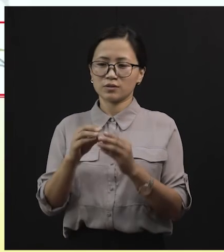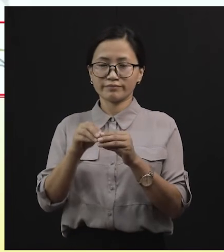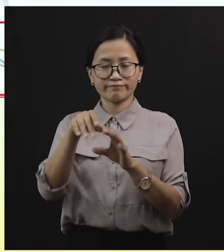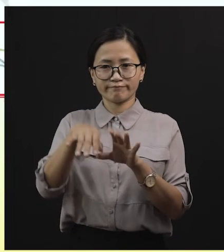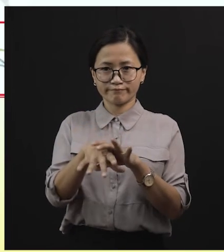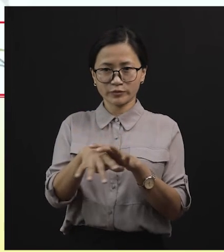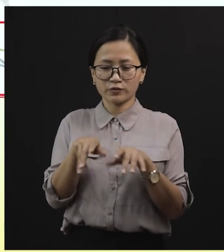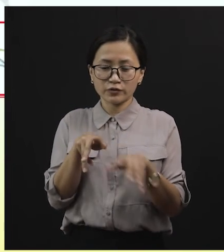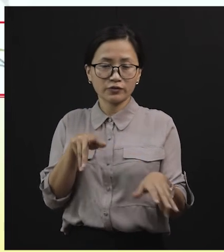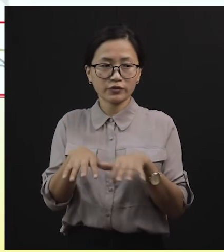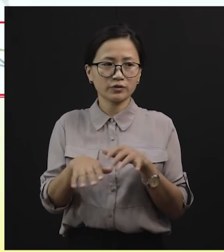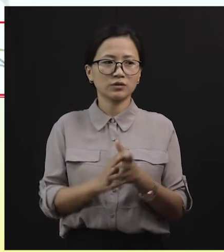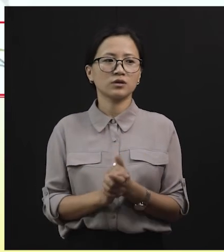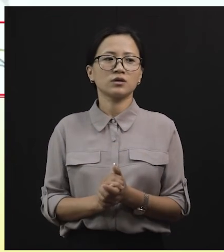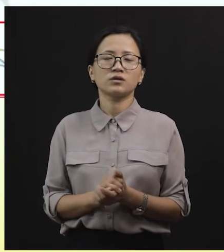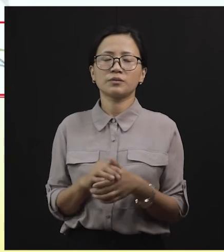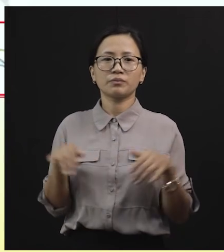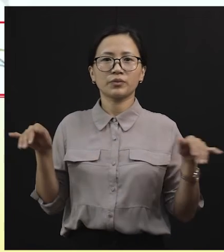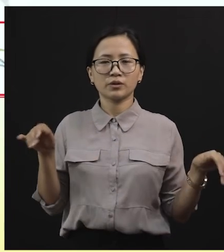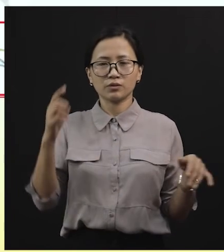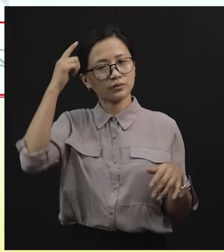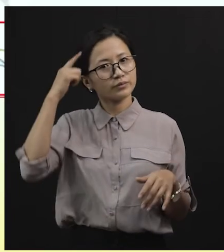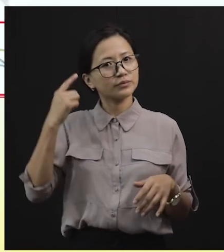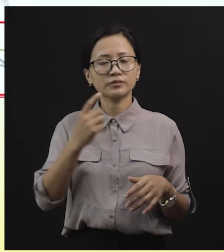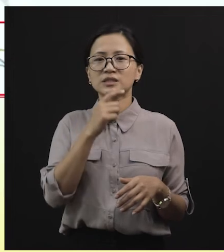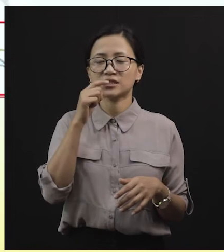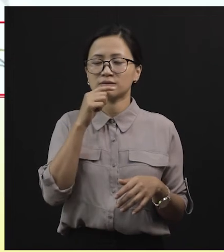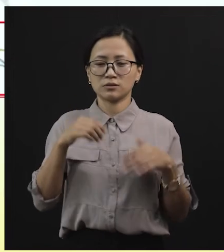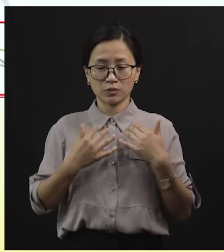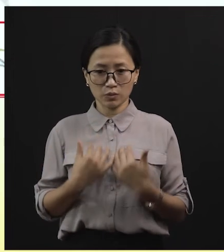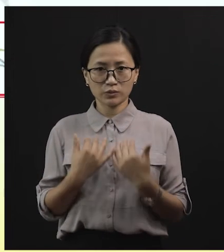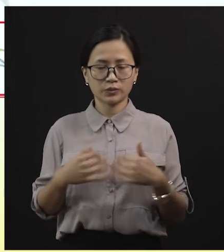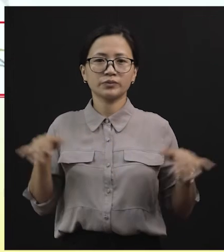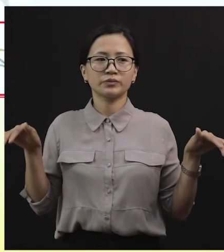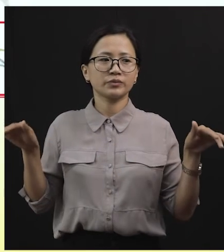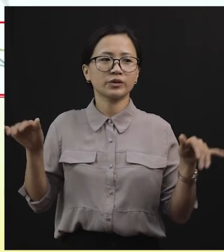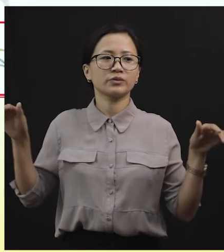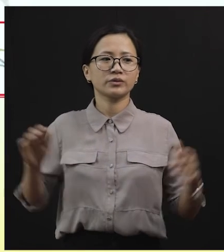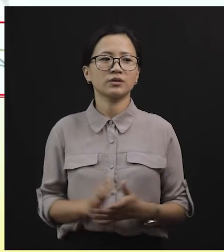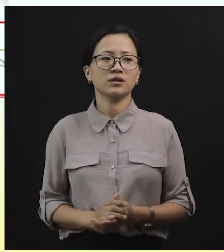penguin, sea urchin, snail, octopus,